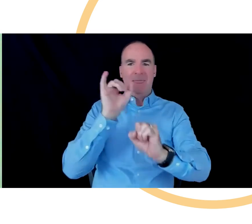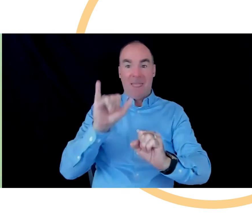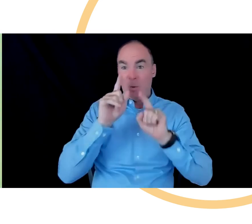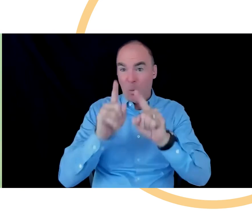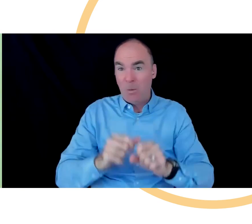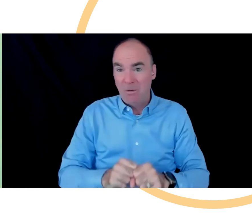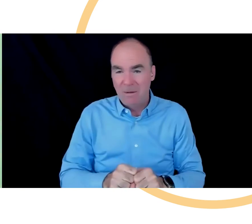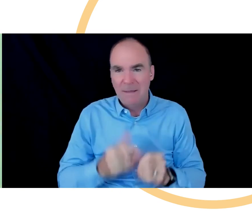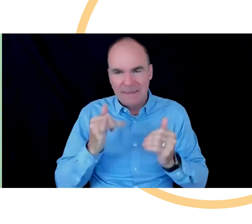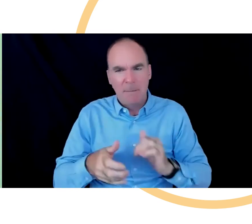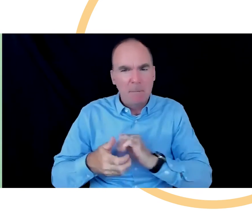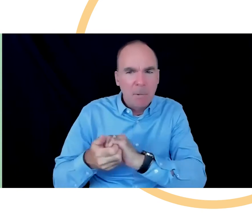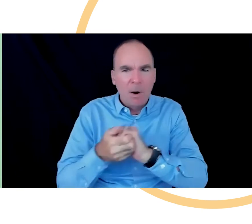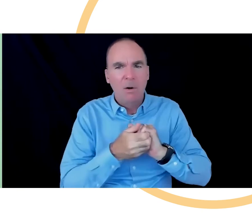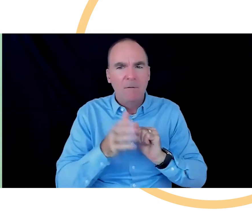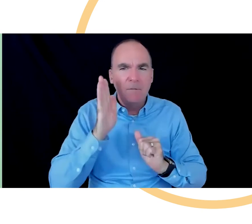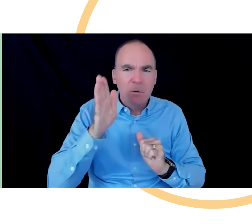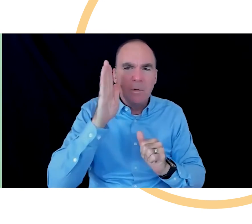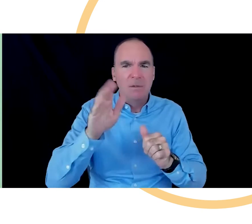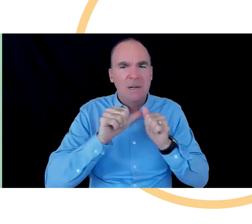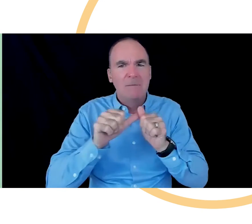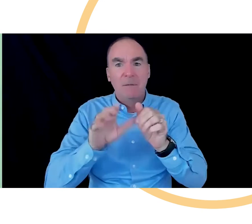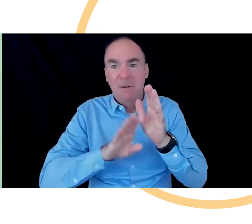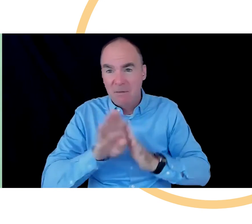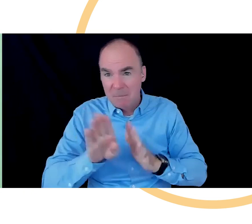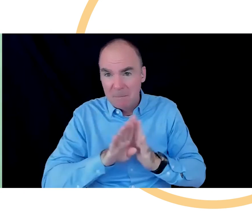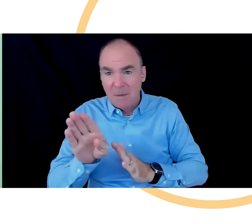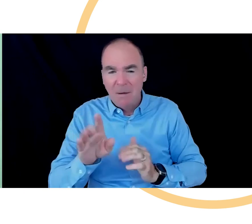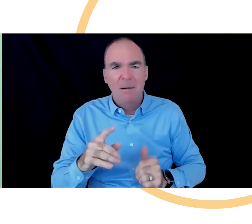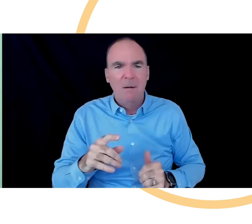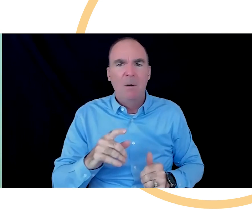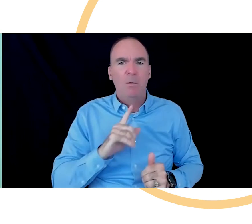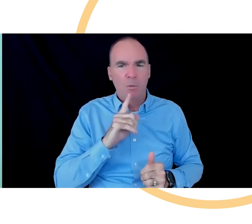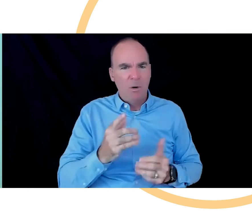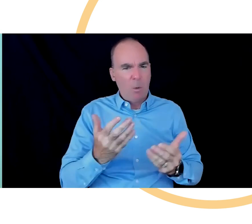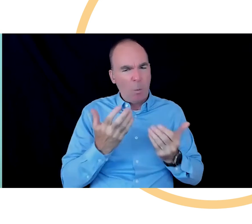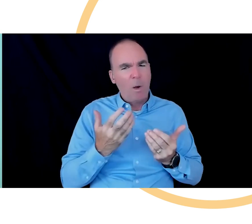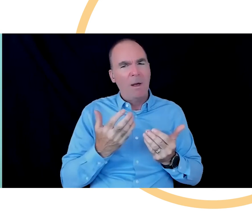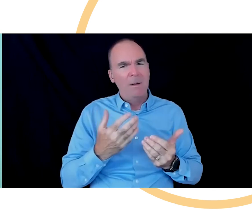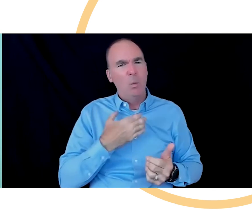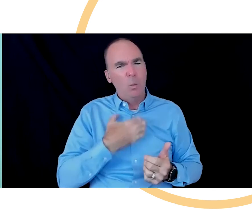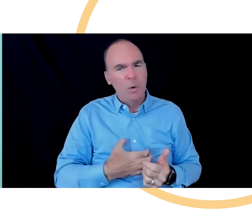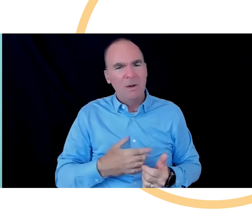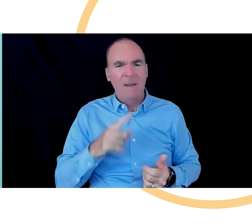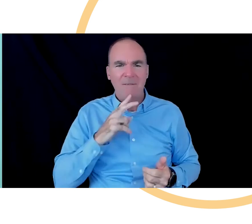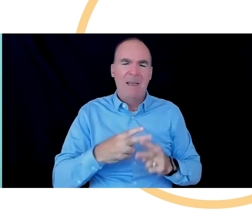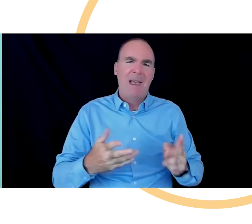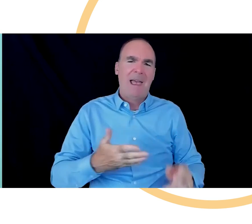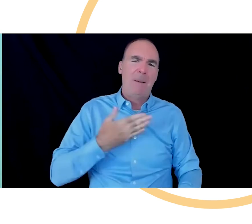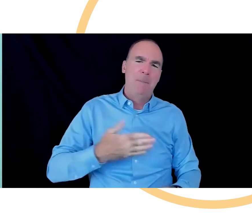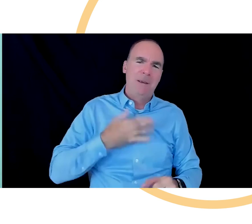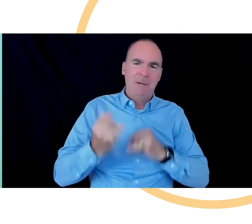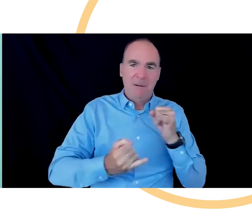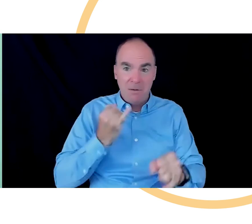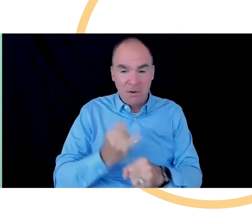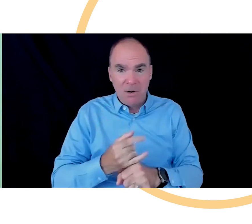for sustainable development. With that being said, I would like to wish you all a very happy International